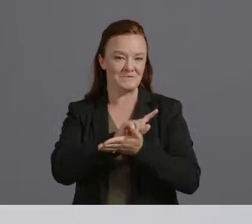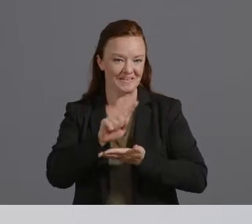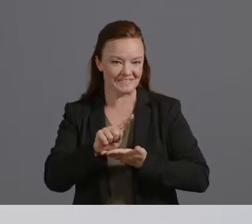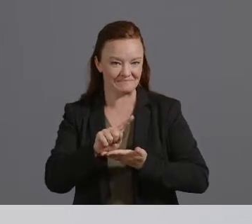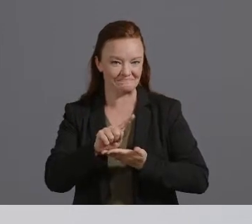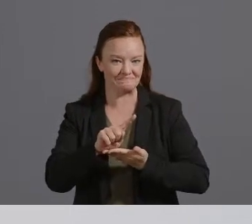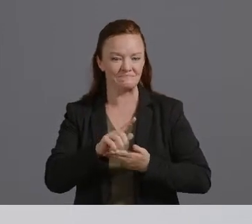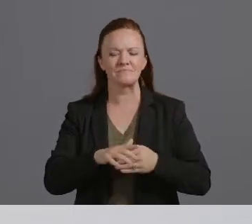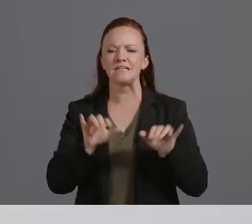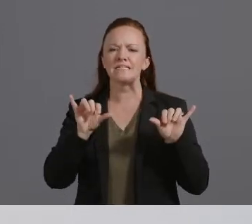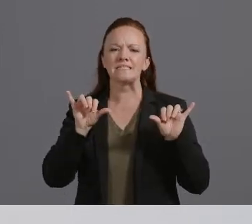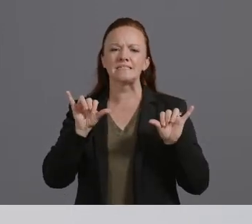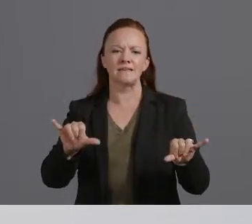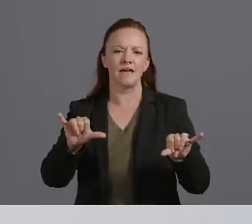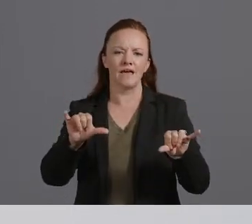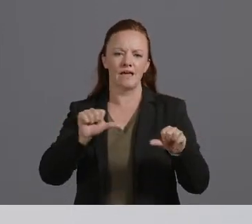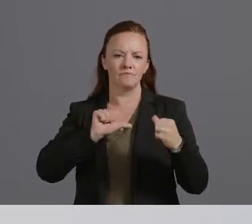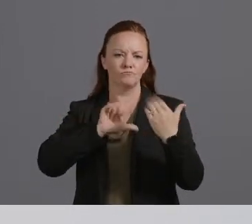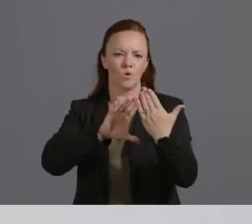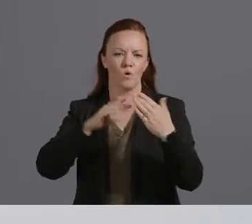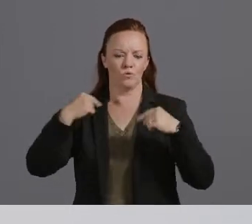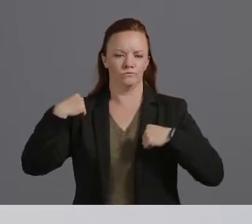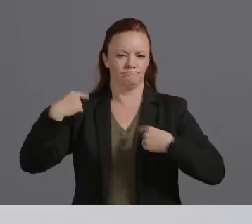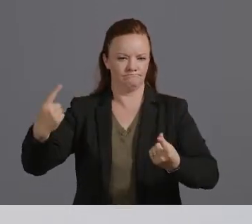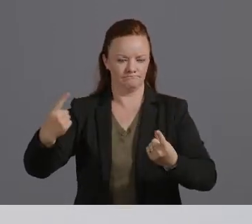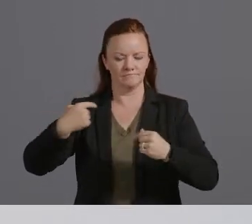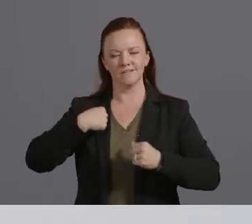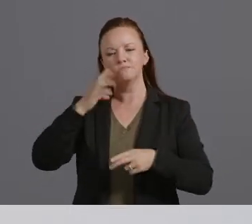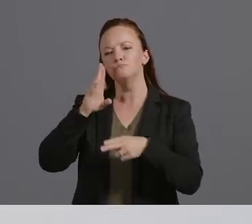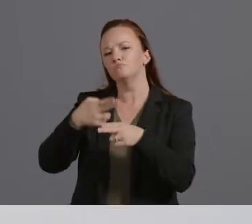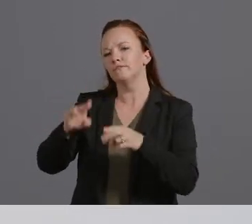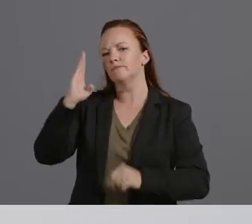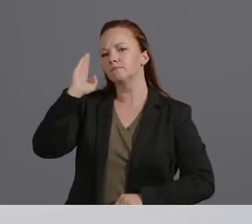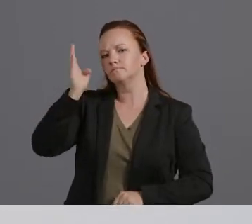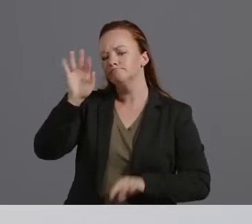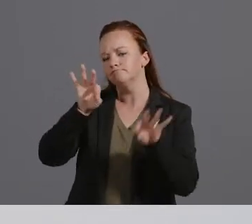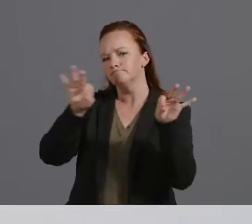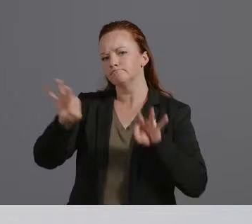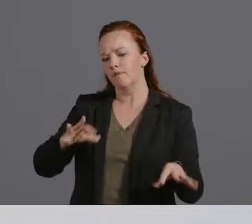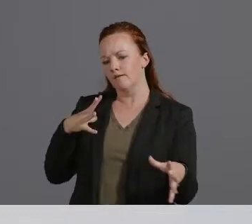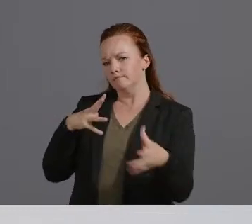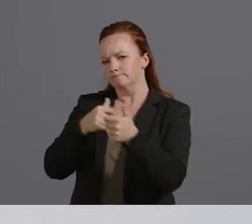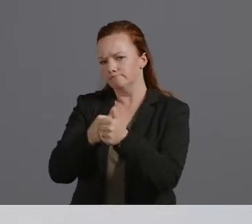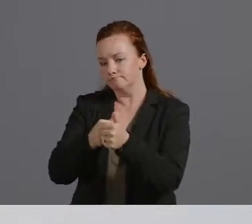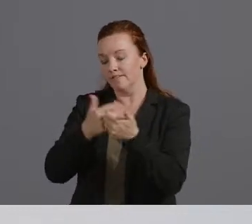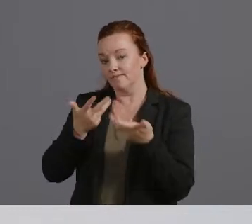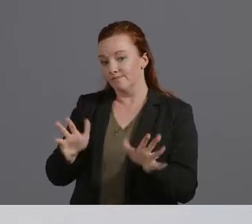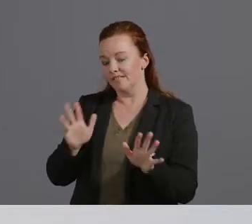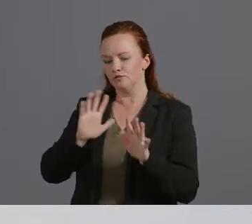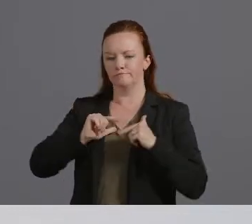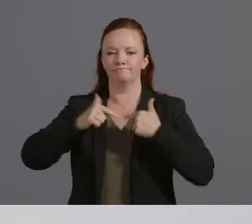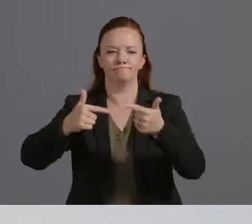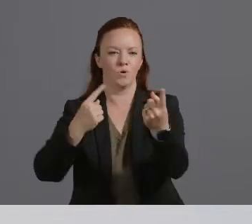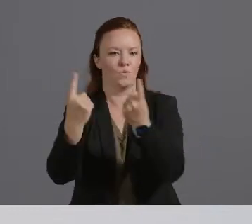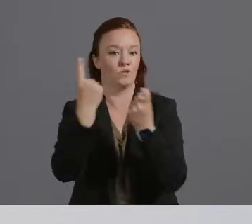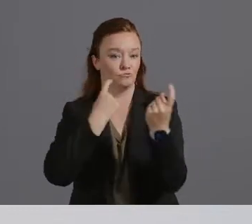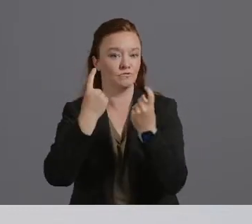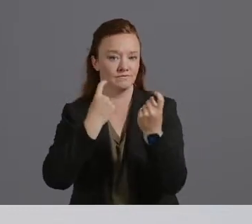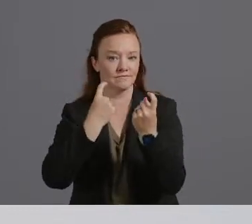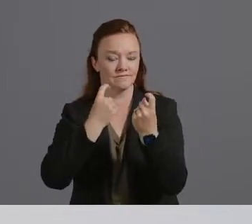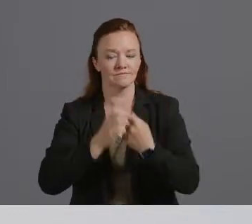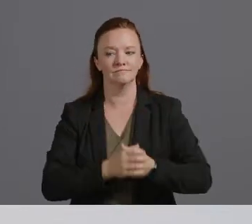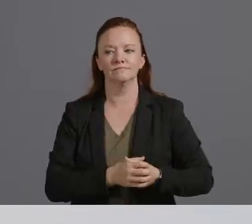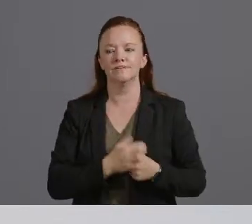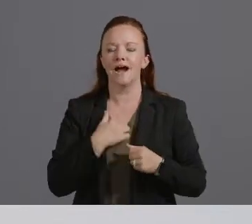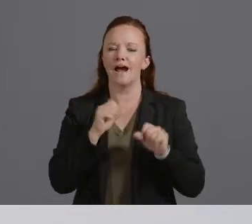same format that we have in previous weeks. I'll give a brief presentation and then I will leave time for questions. And I will be able to